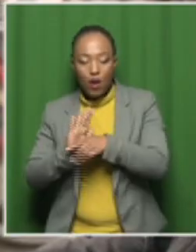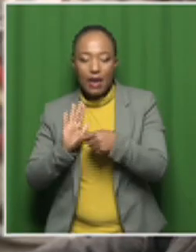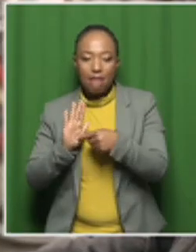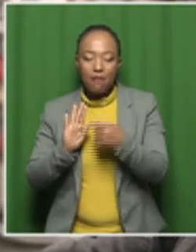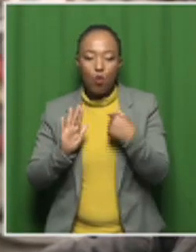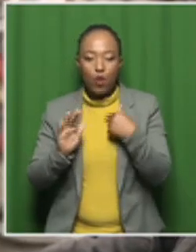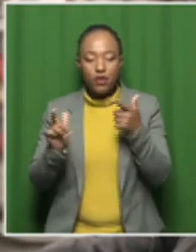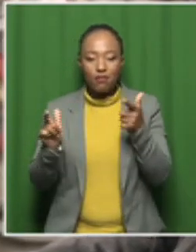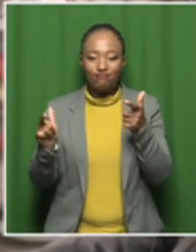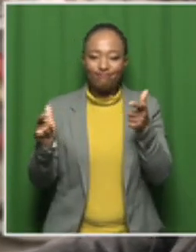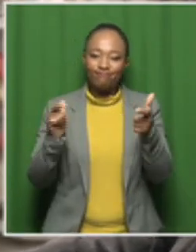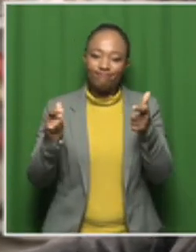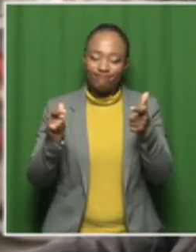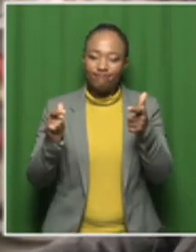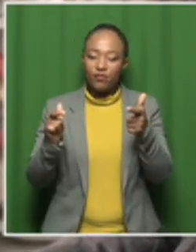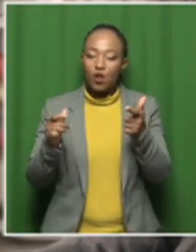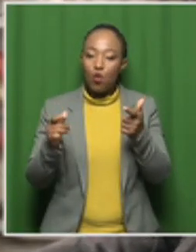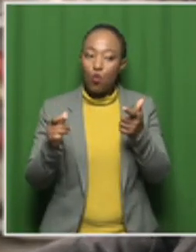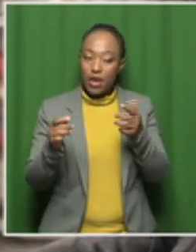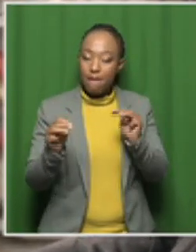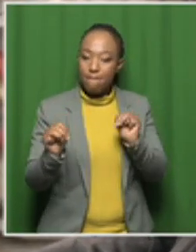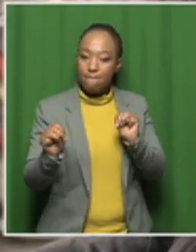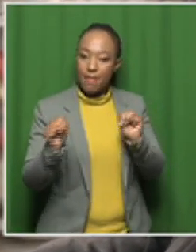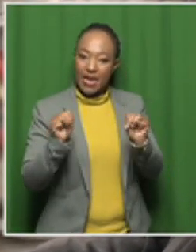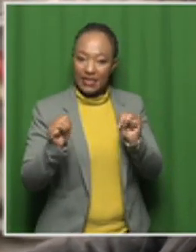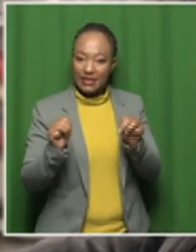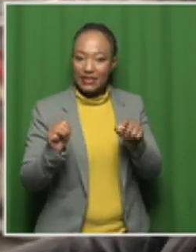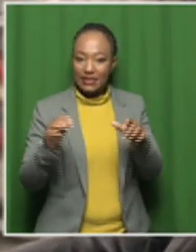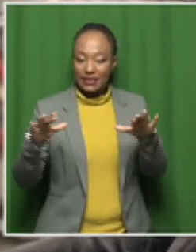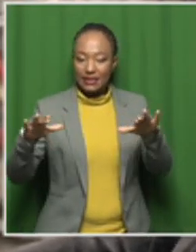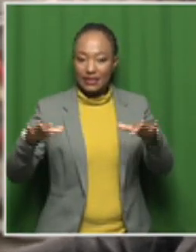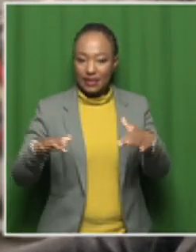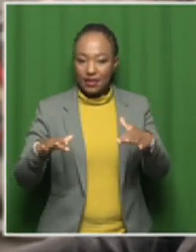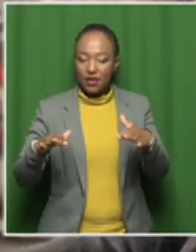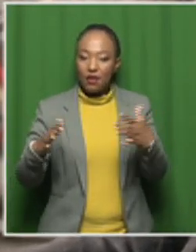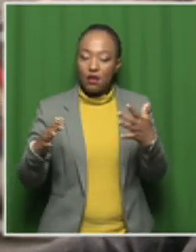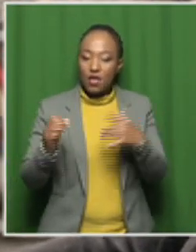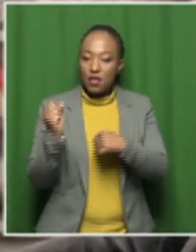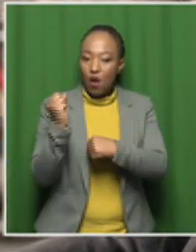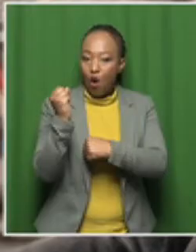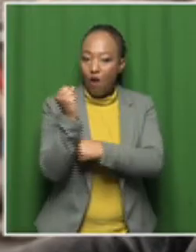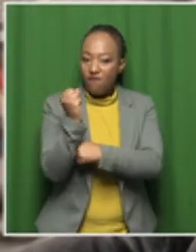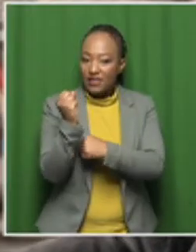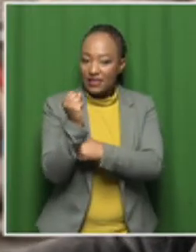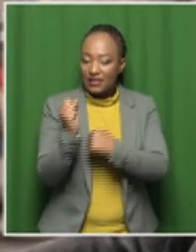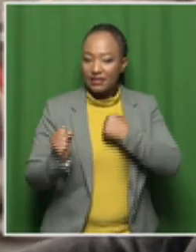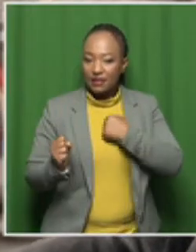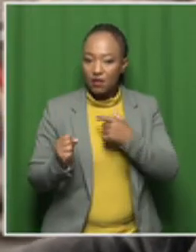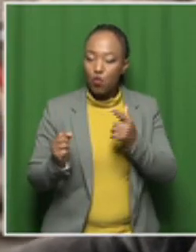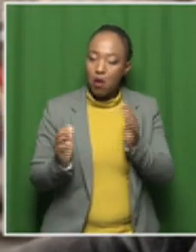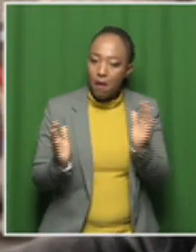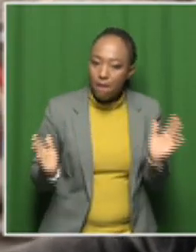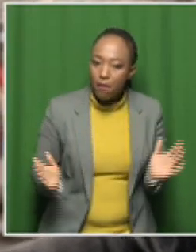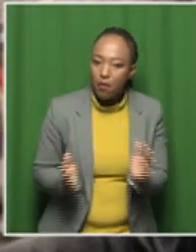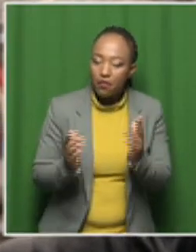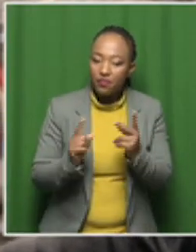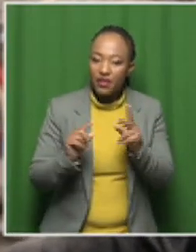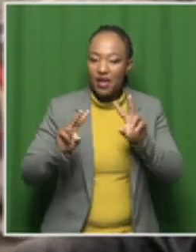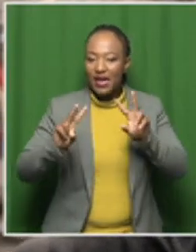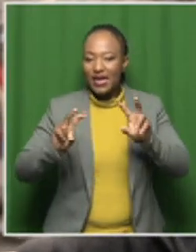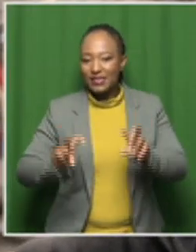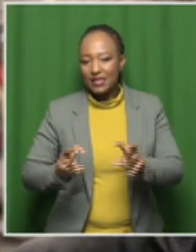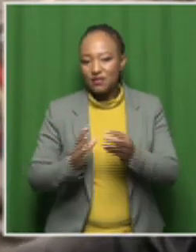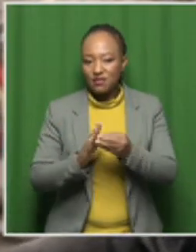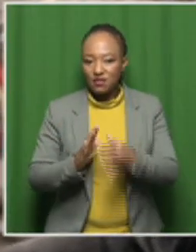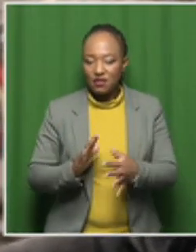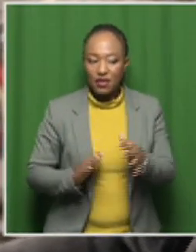of the things that we have to do is, that we do in our office, is promote research and student mobility between Switzerland